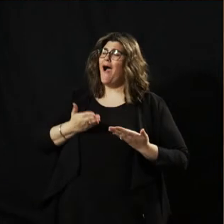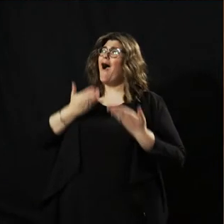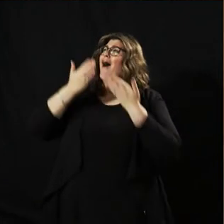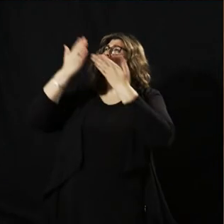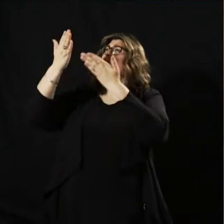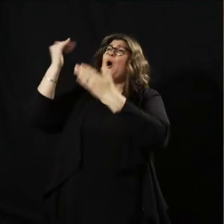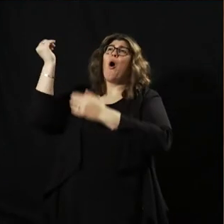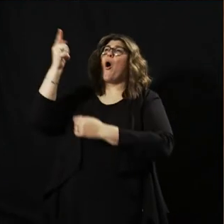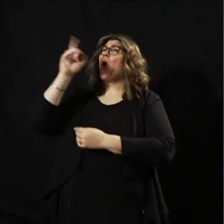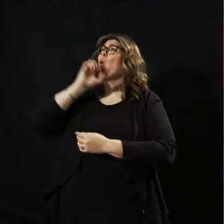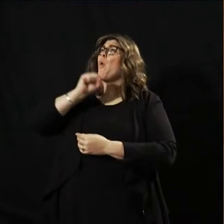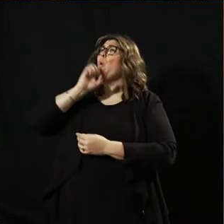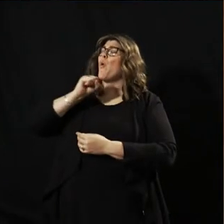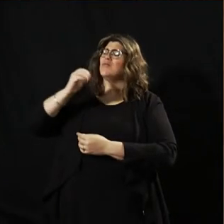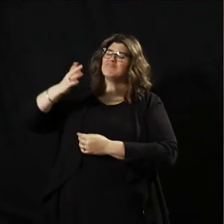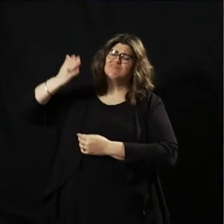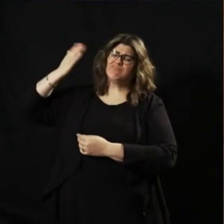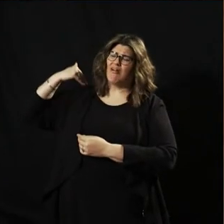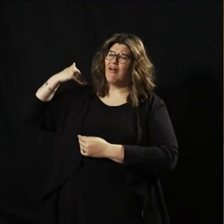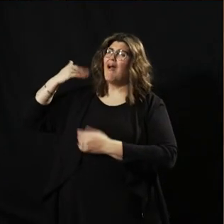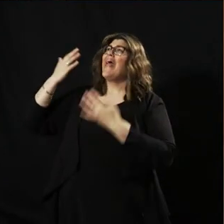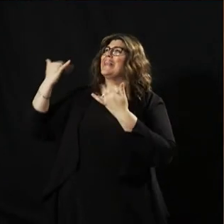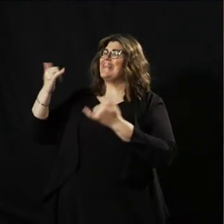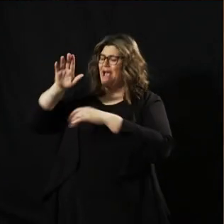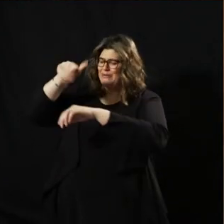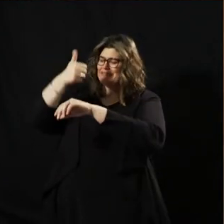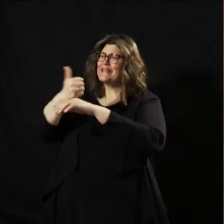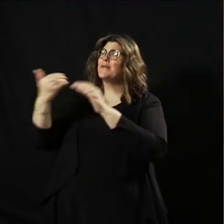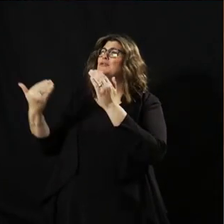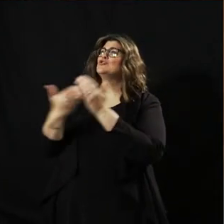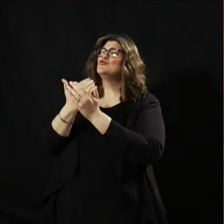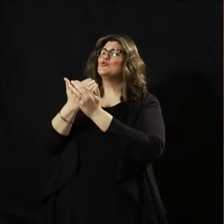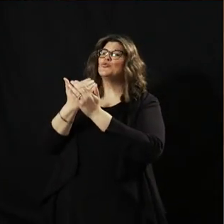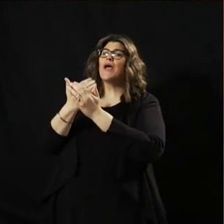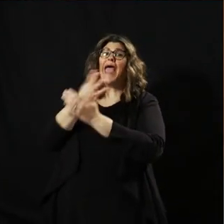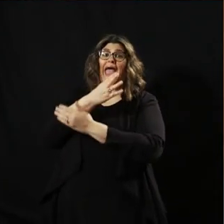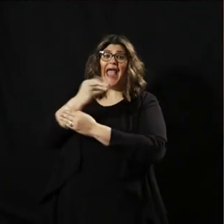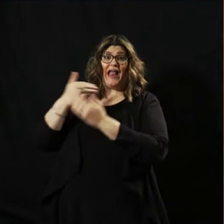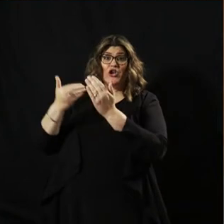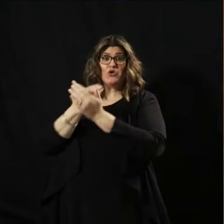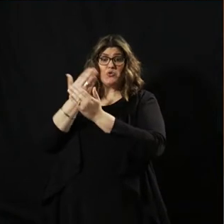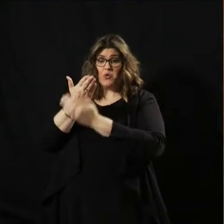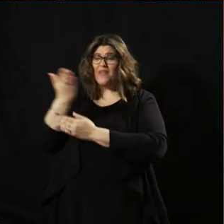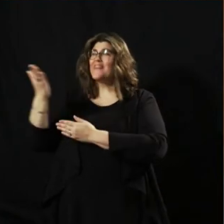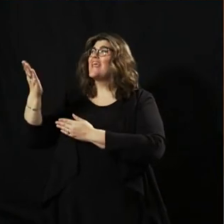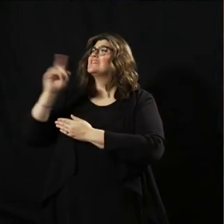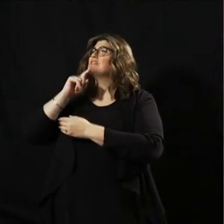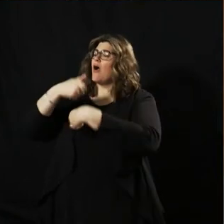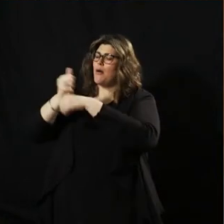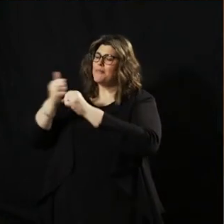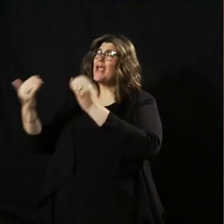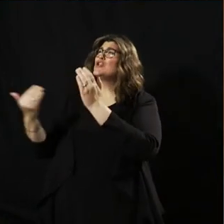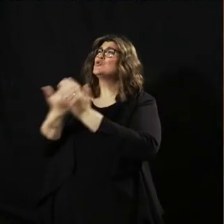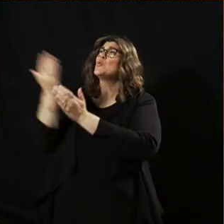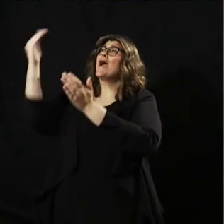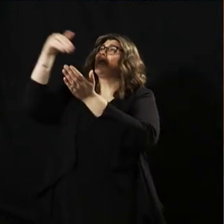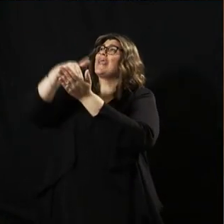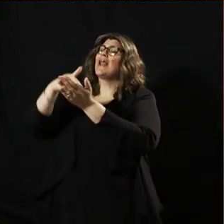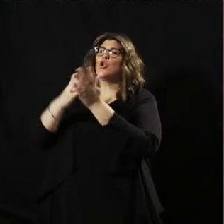old is made new, and all things are restored to integrity through